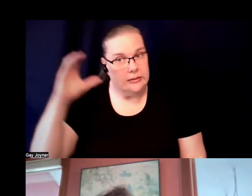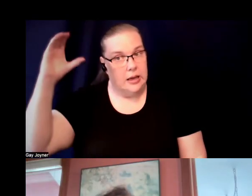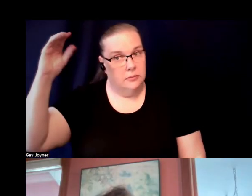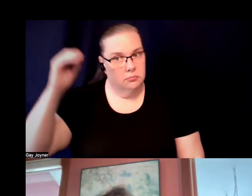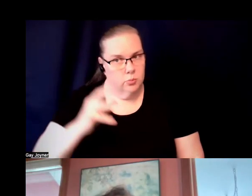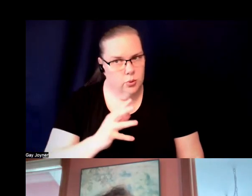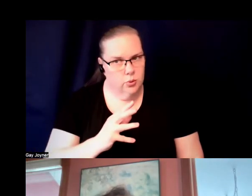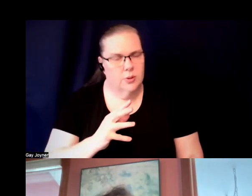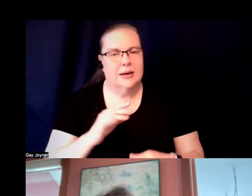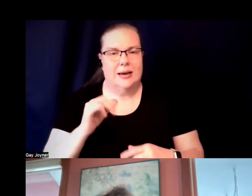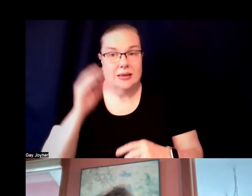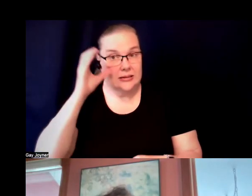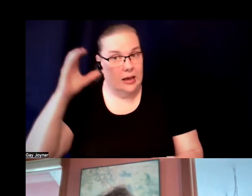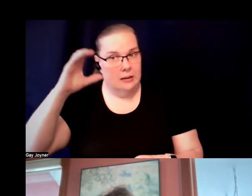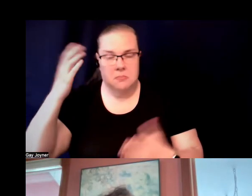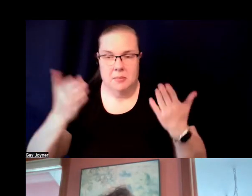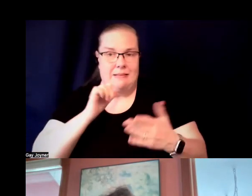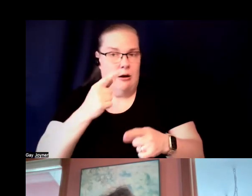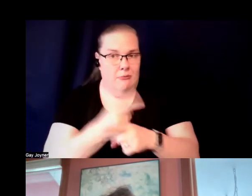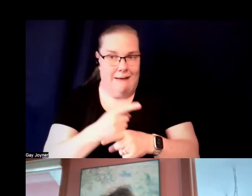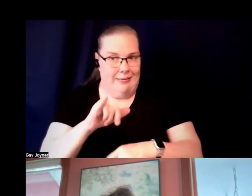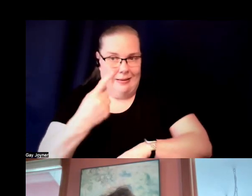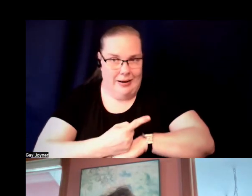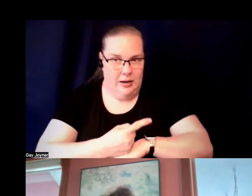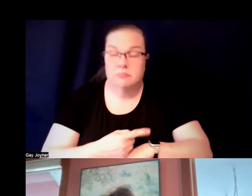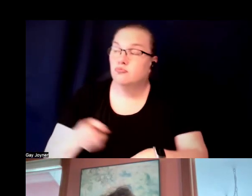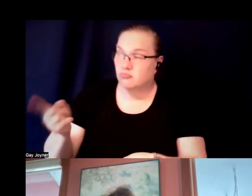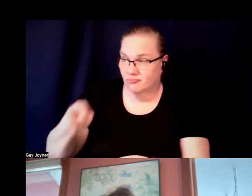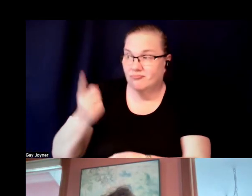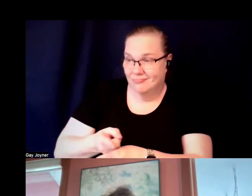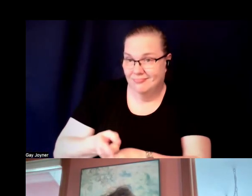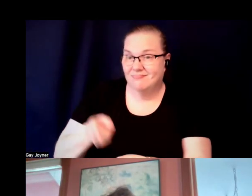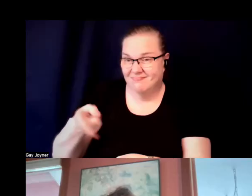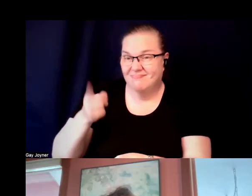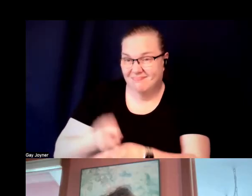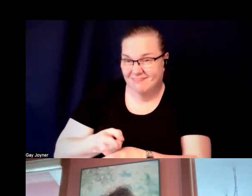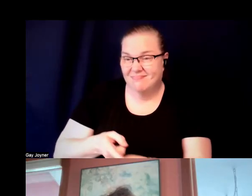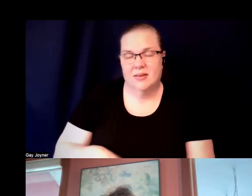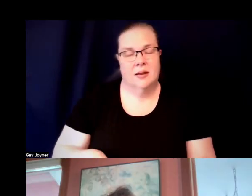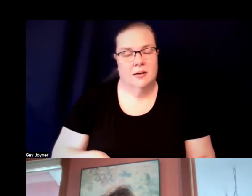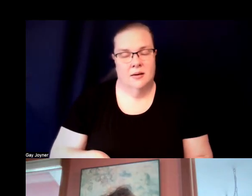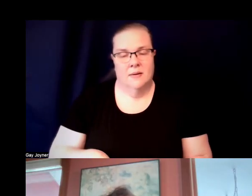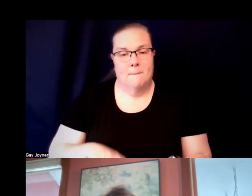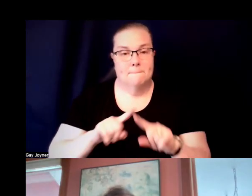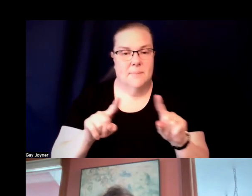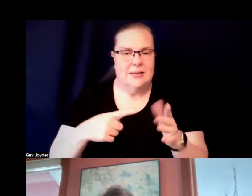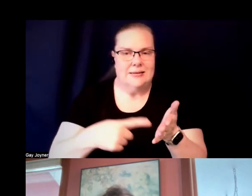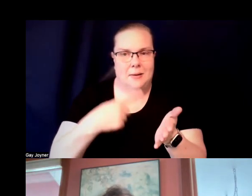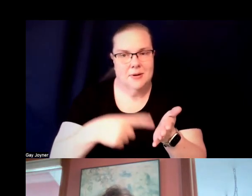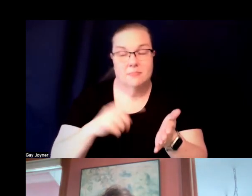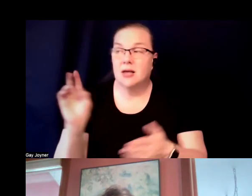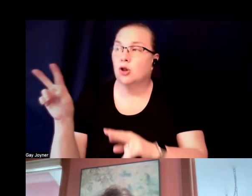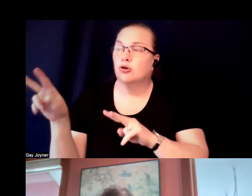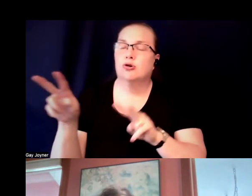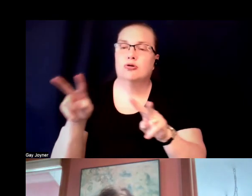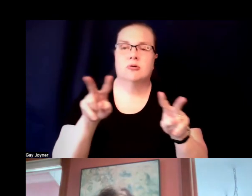that the sun just isn't right that day. it could be. It could be. But so sometimes I do look at other